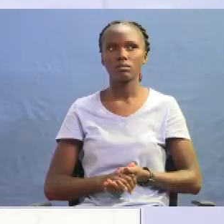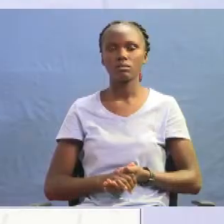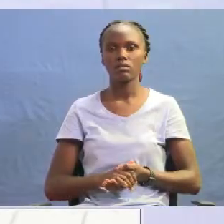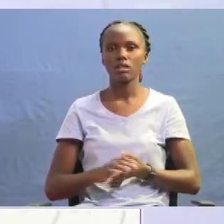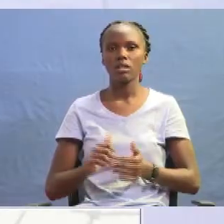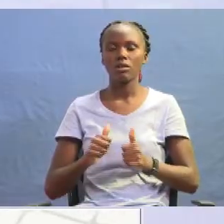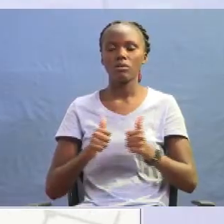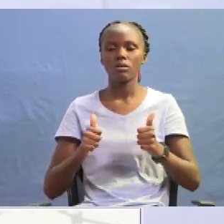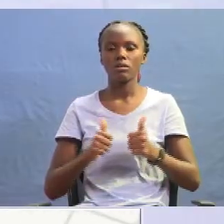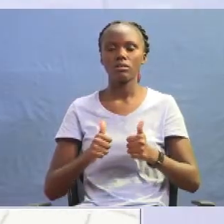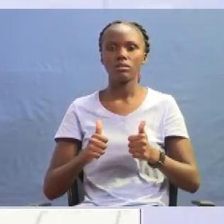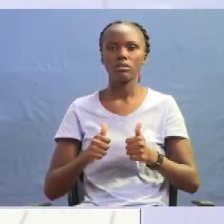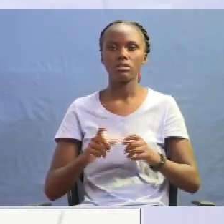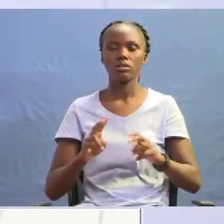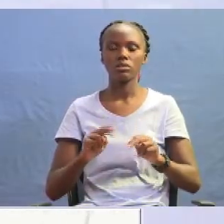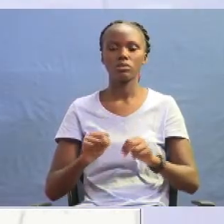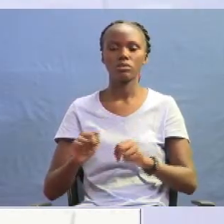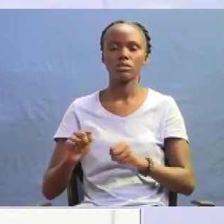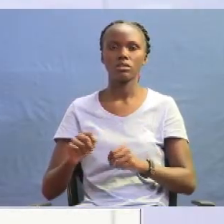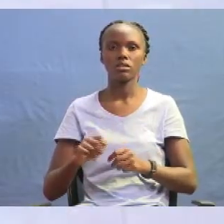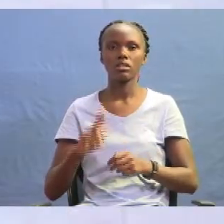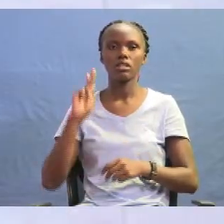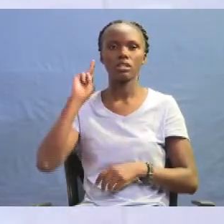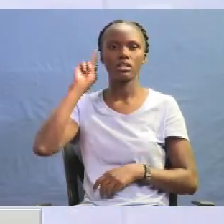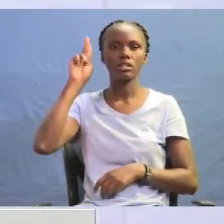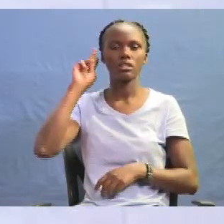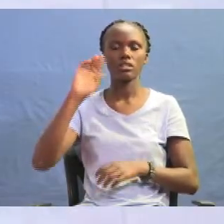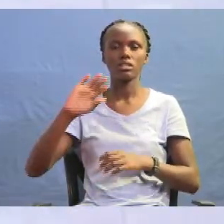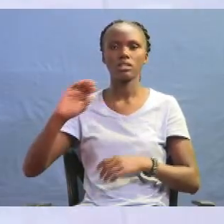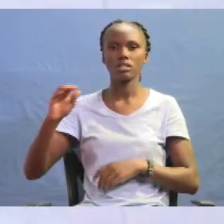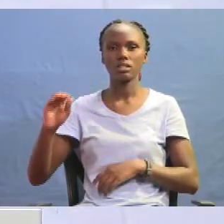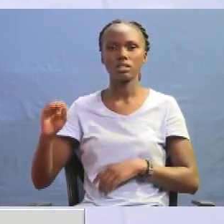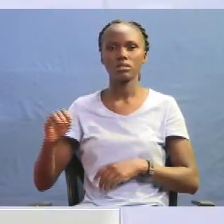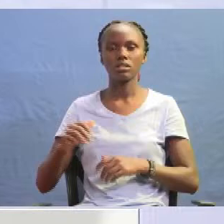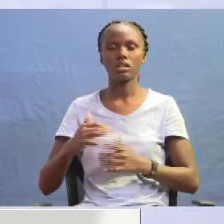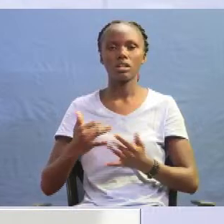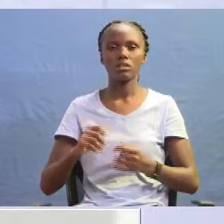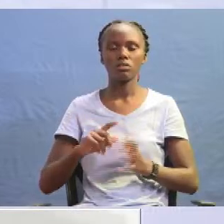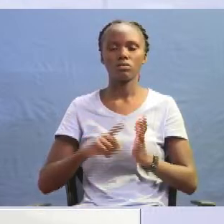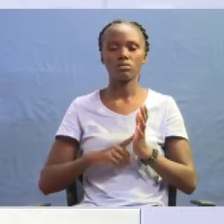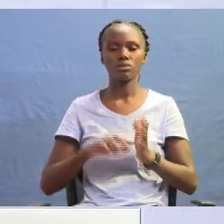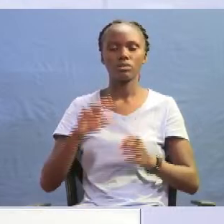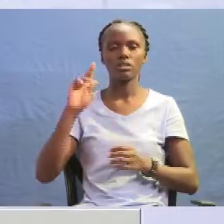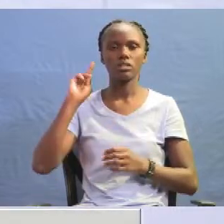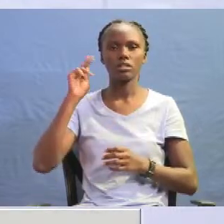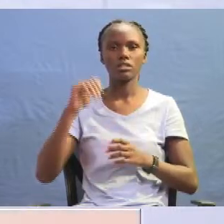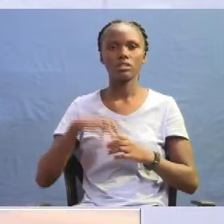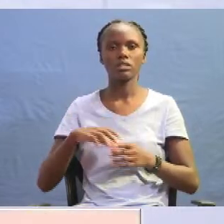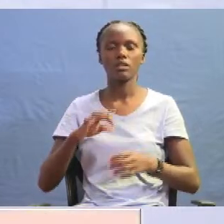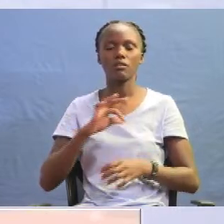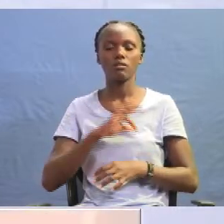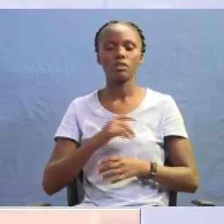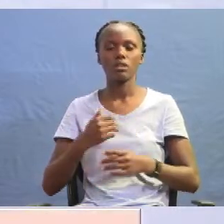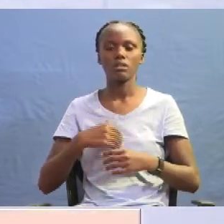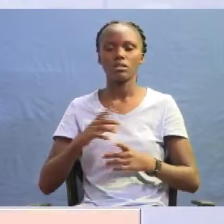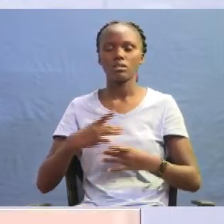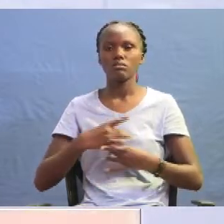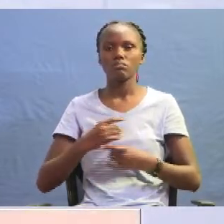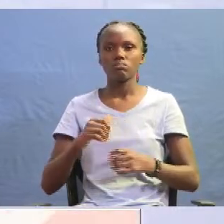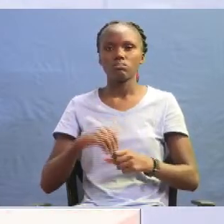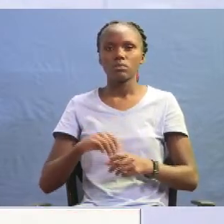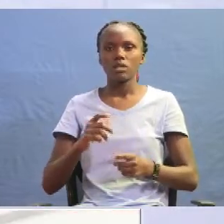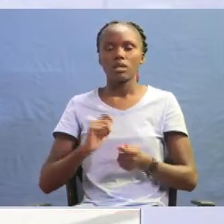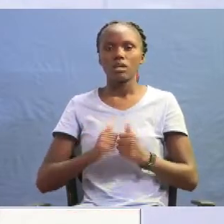All right, now let me take you to Kisii County. Concerns are rising over the fairness of current